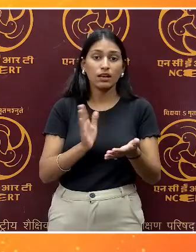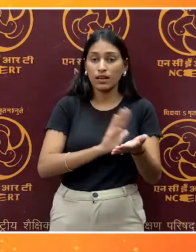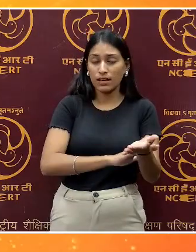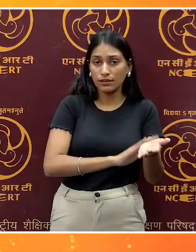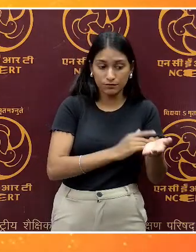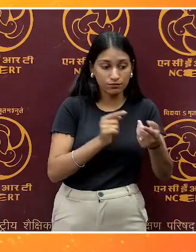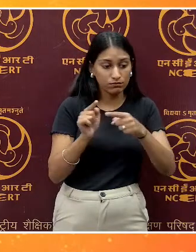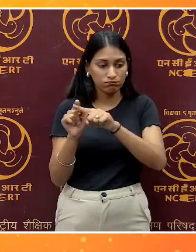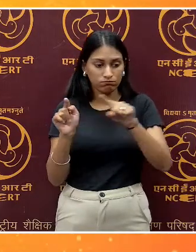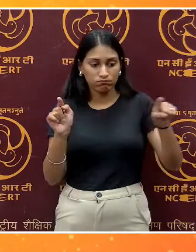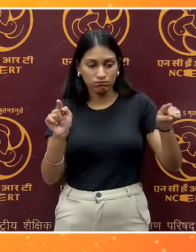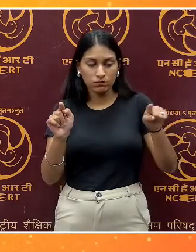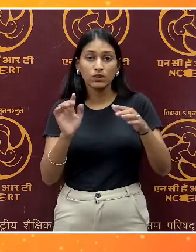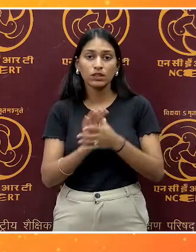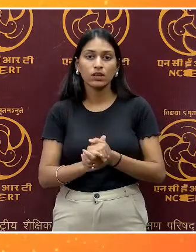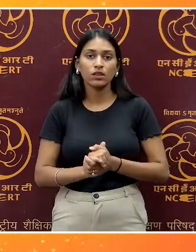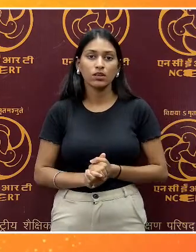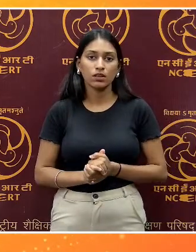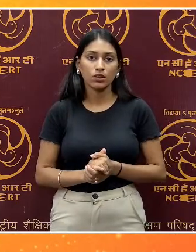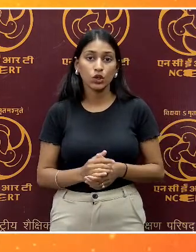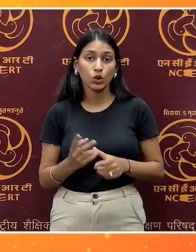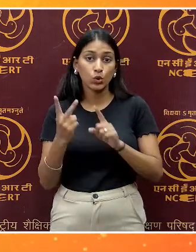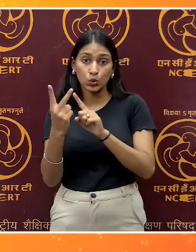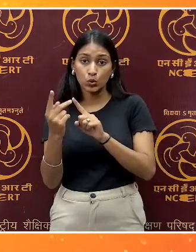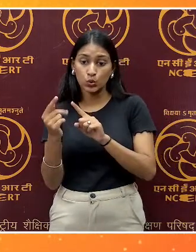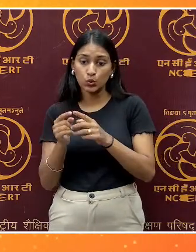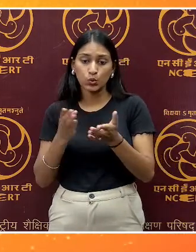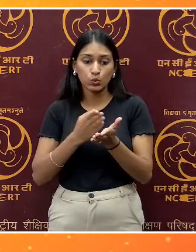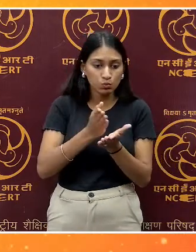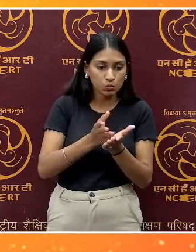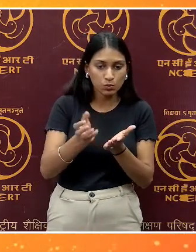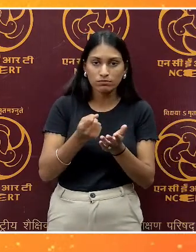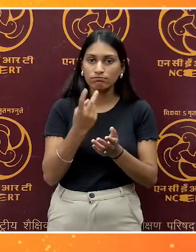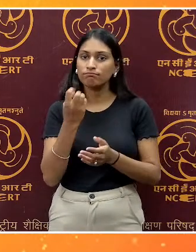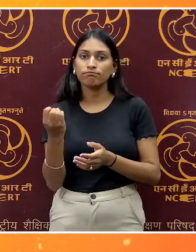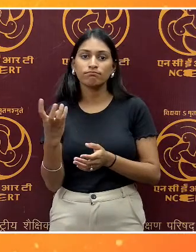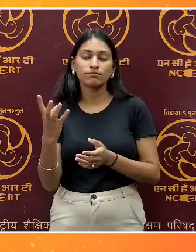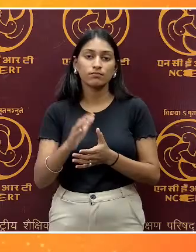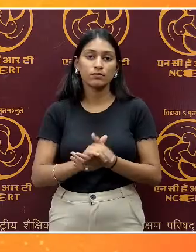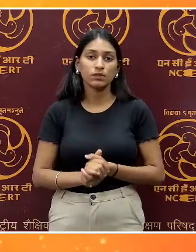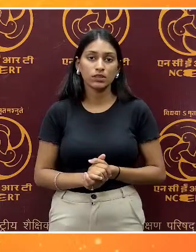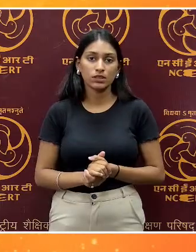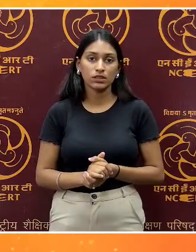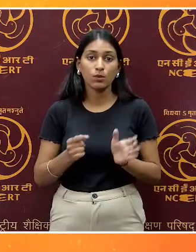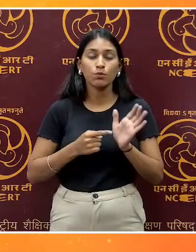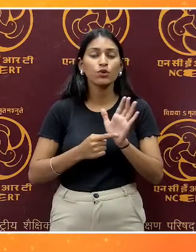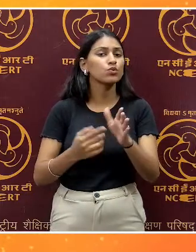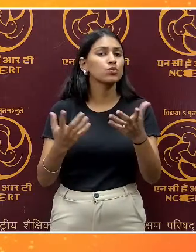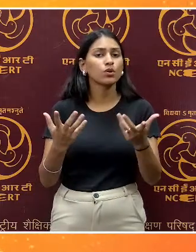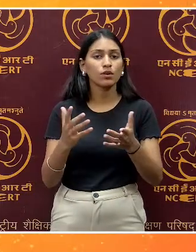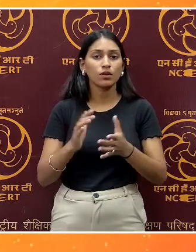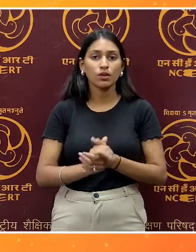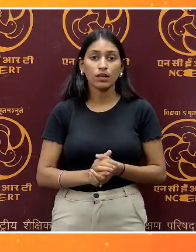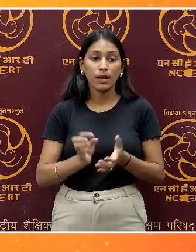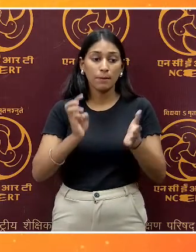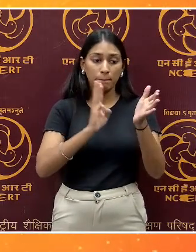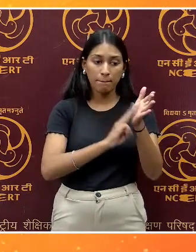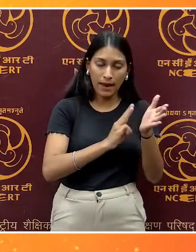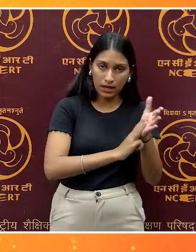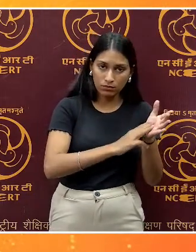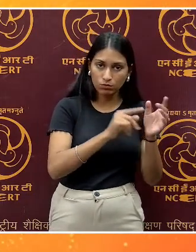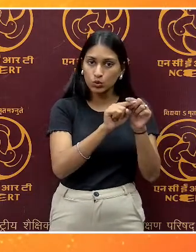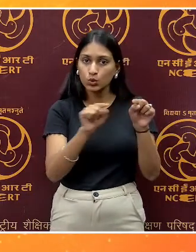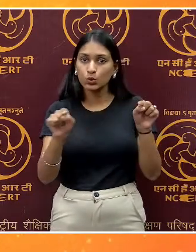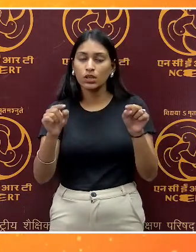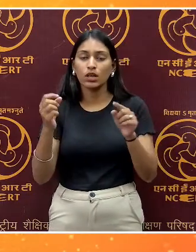very carefully. If two sides of a triangle taken in order represent magnitude and direction of two vectors to